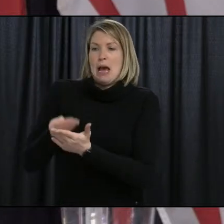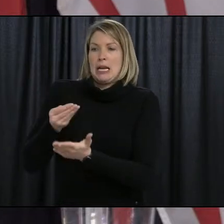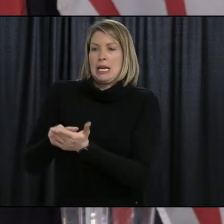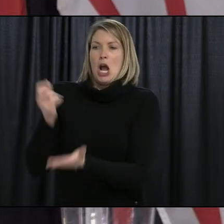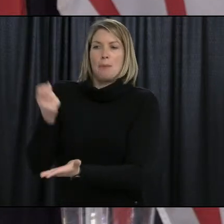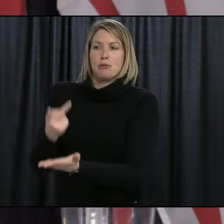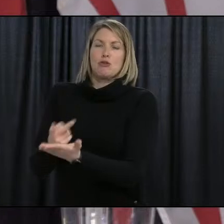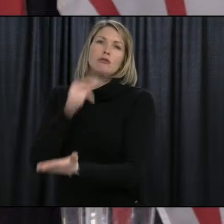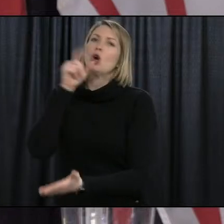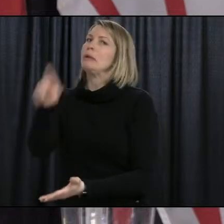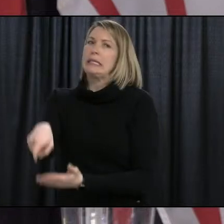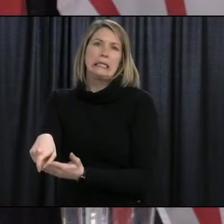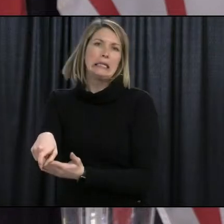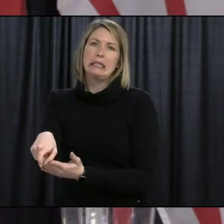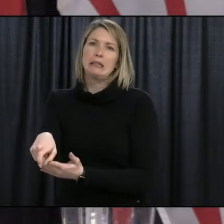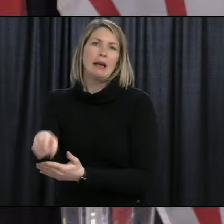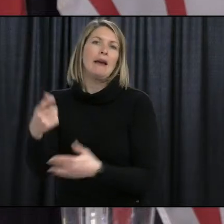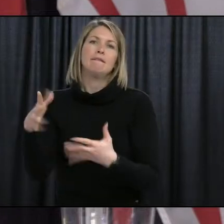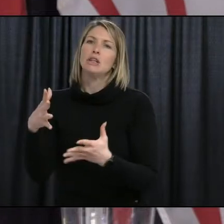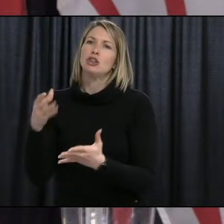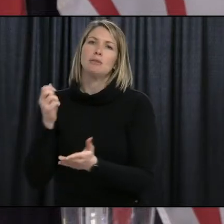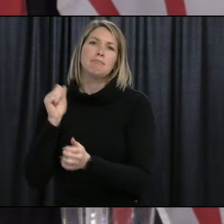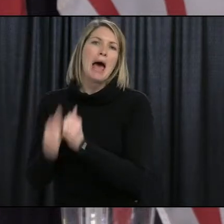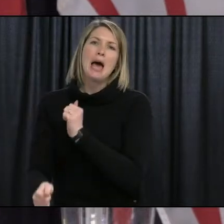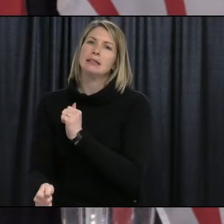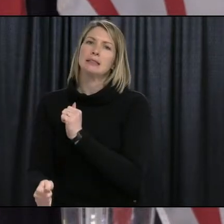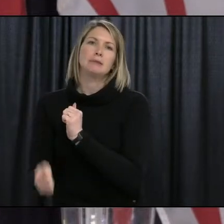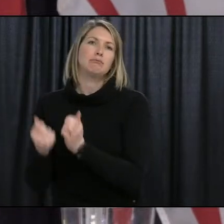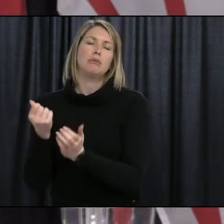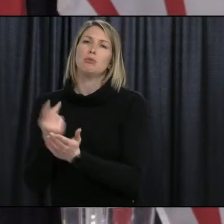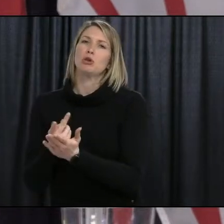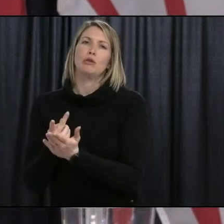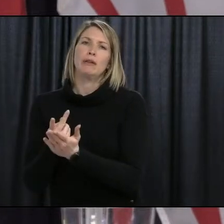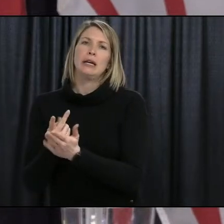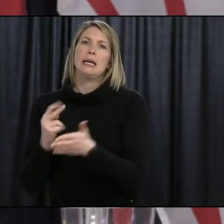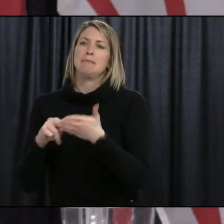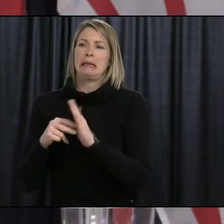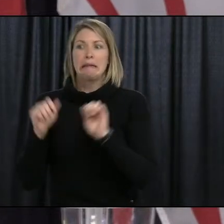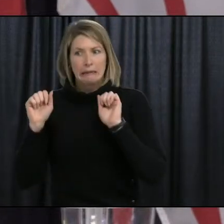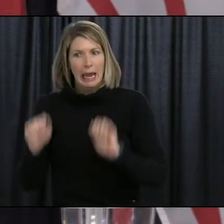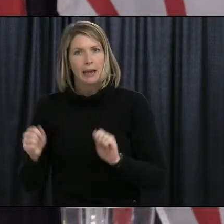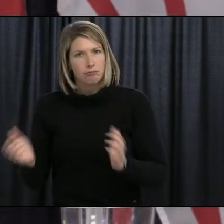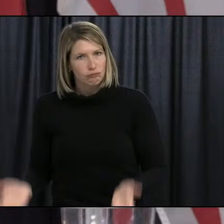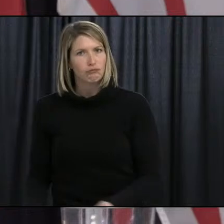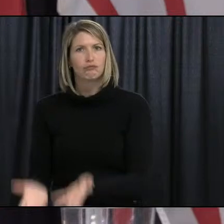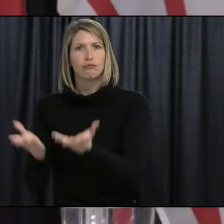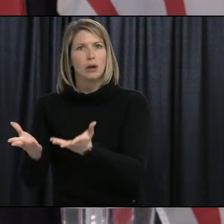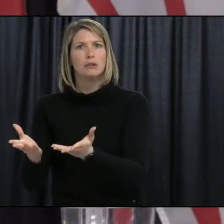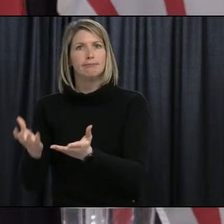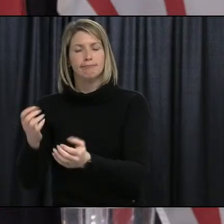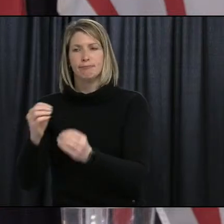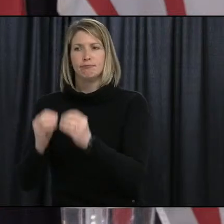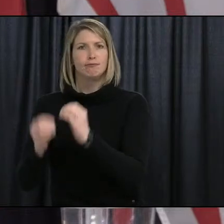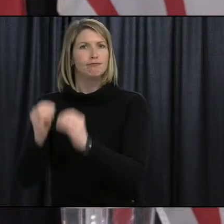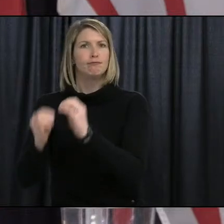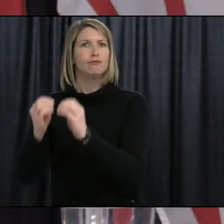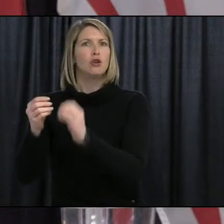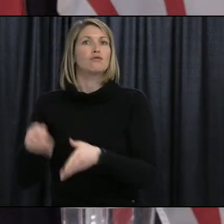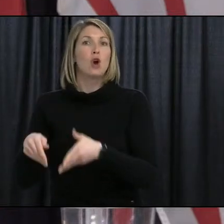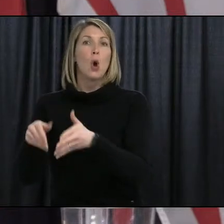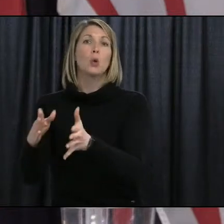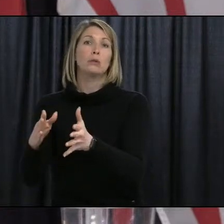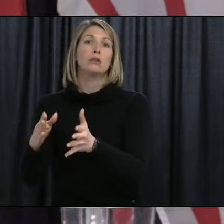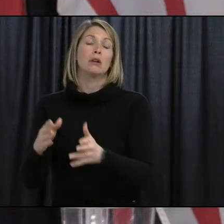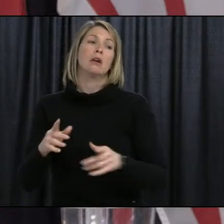it, and under the convention, it's easily reversible should there be a new government form, so it meets what I determined to be the